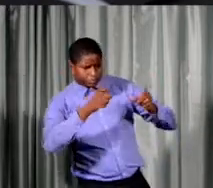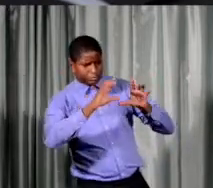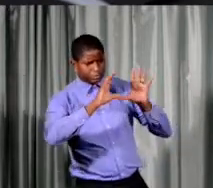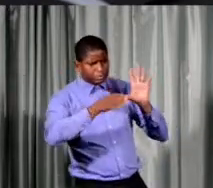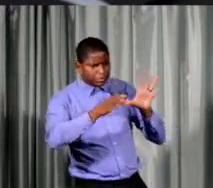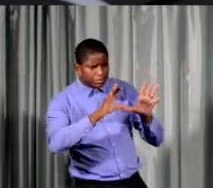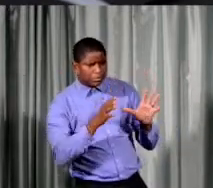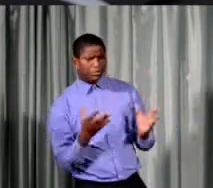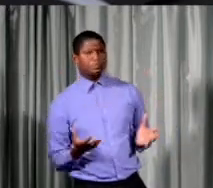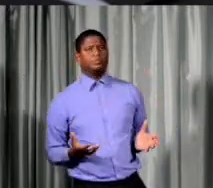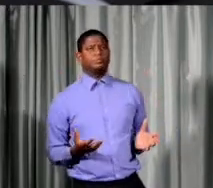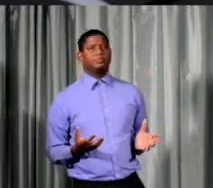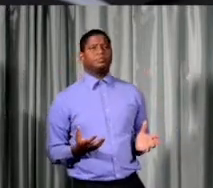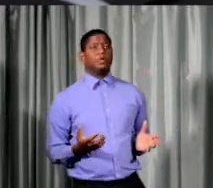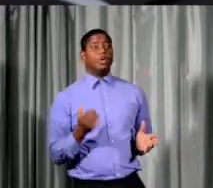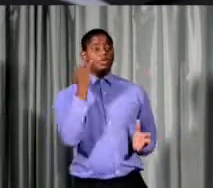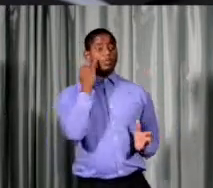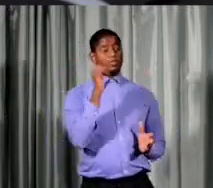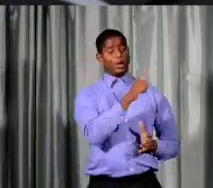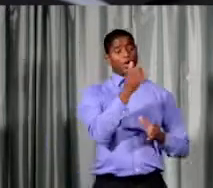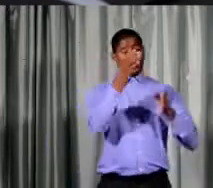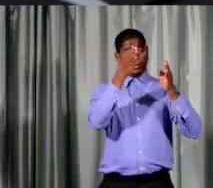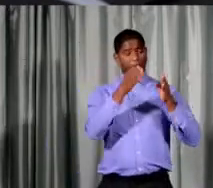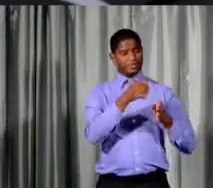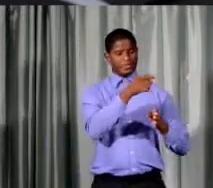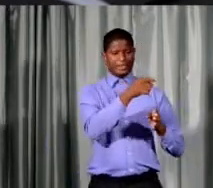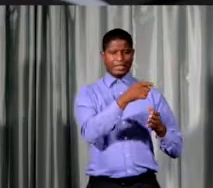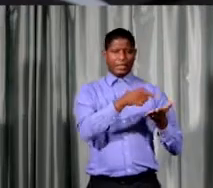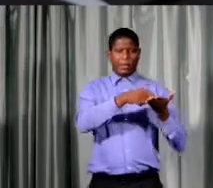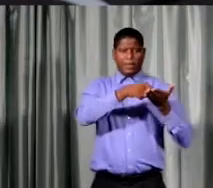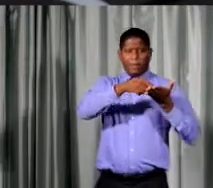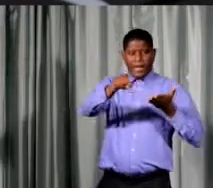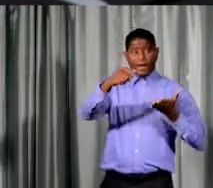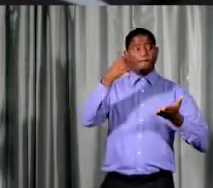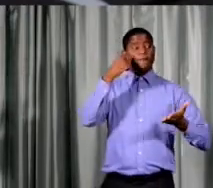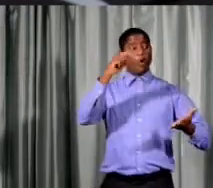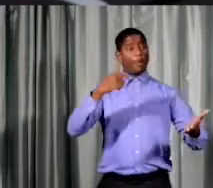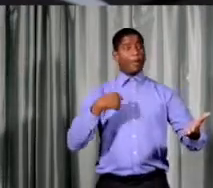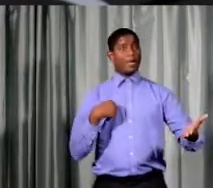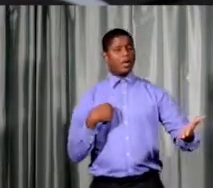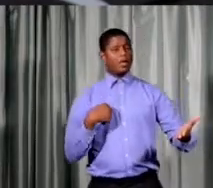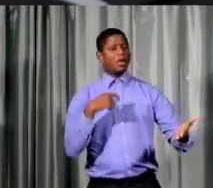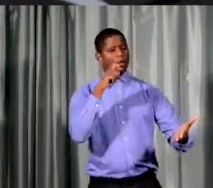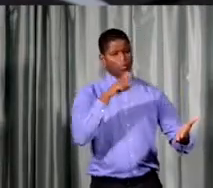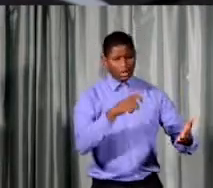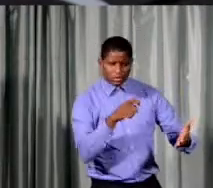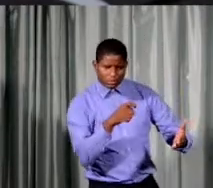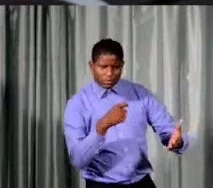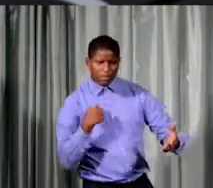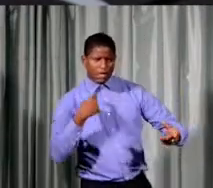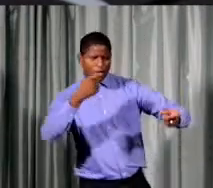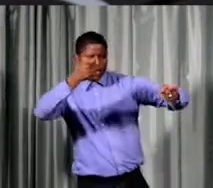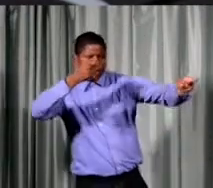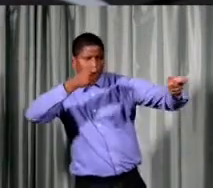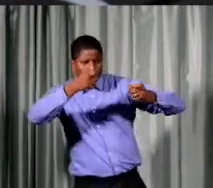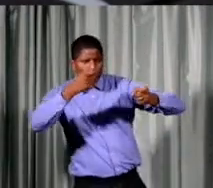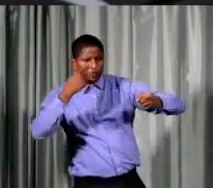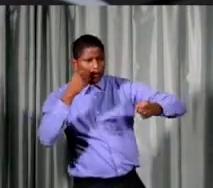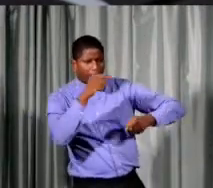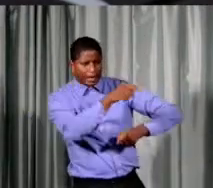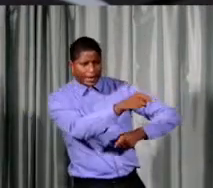somebody else dealing with your payments, that is when you need all of this control. just an